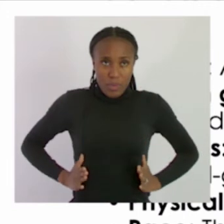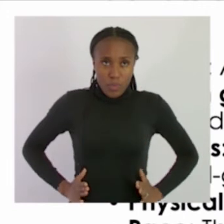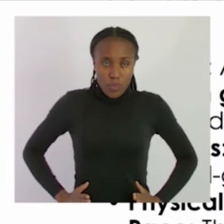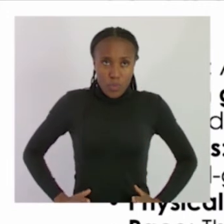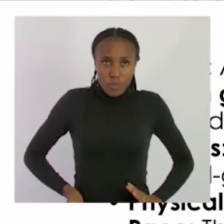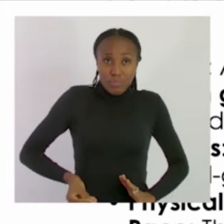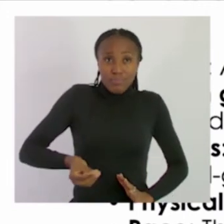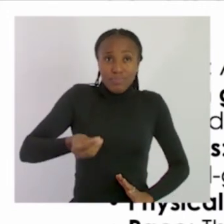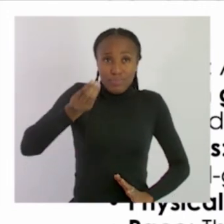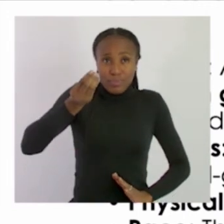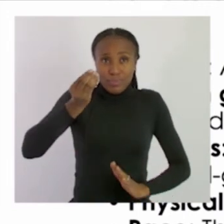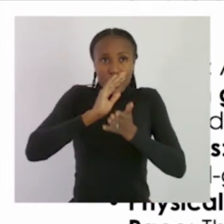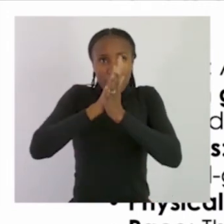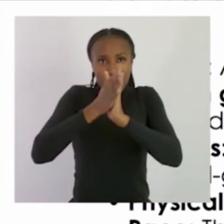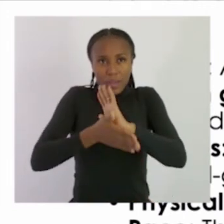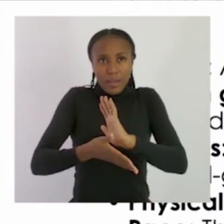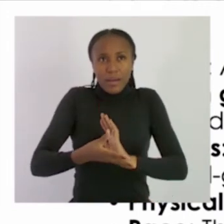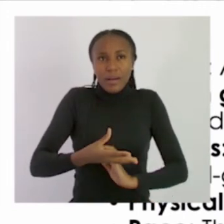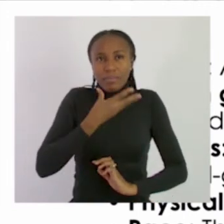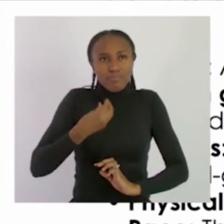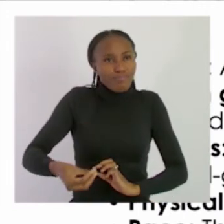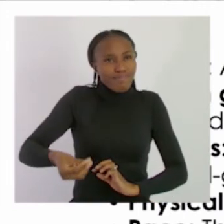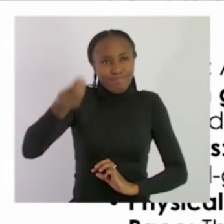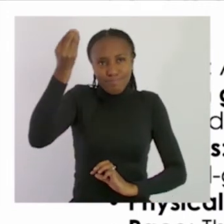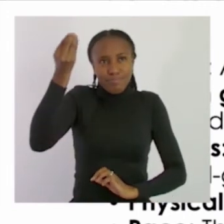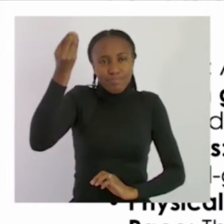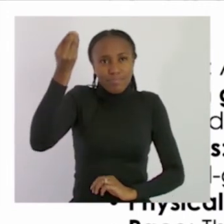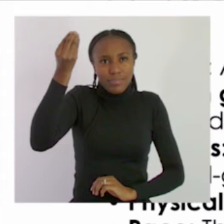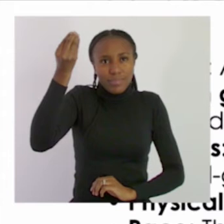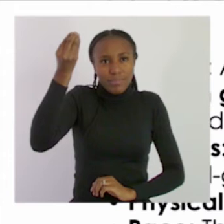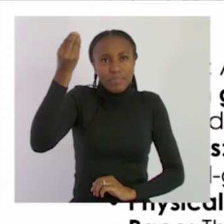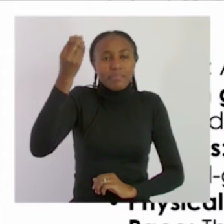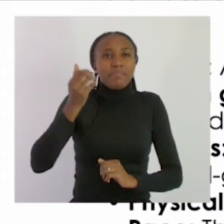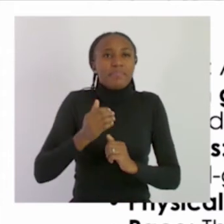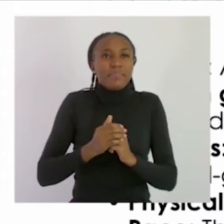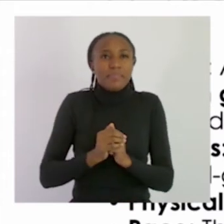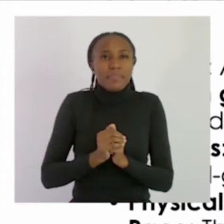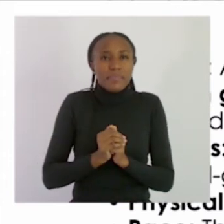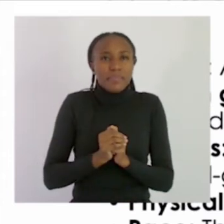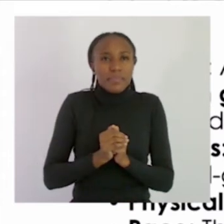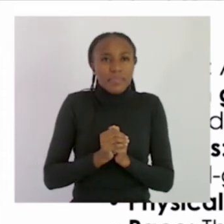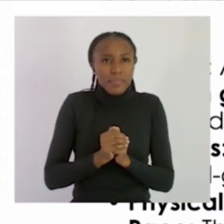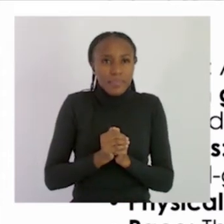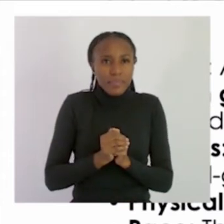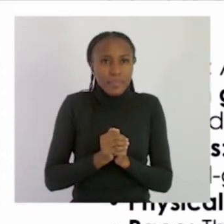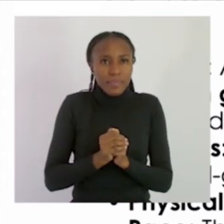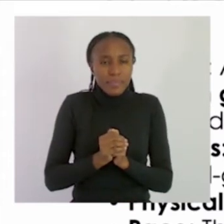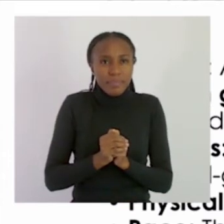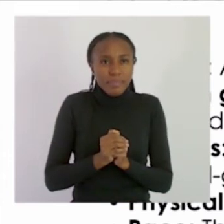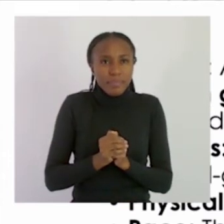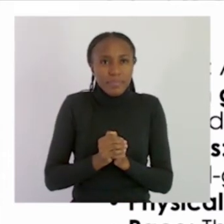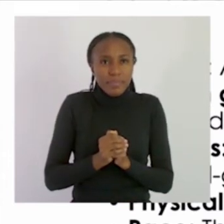a body of an adult. It means we are looking at from being a child or a baby until we become an old